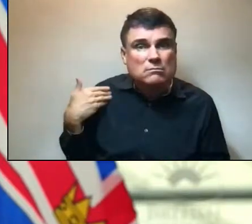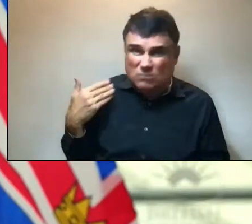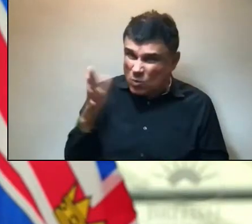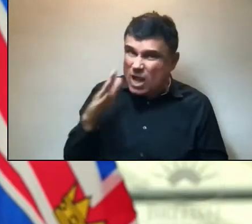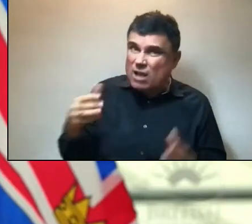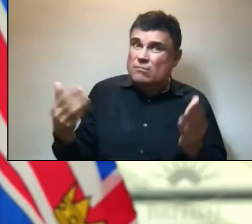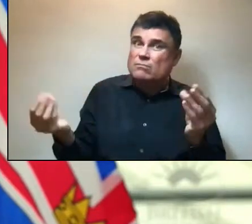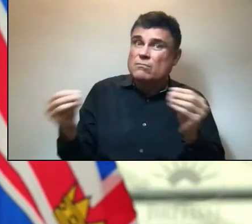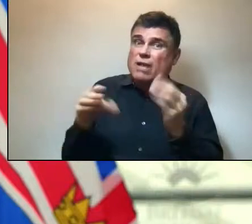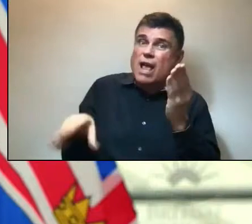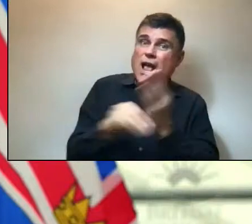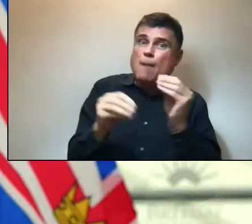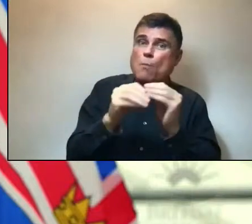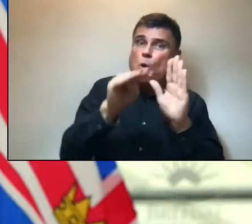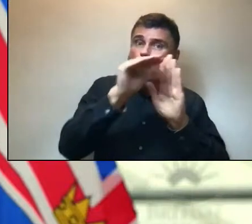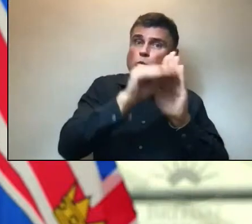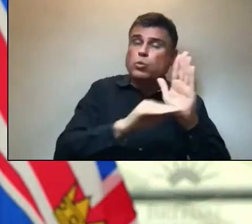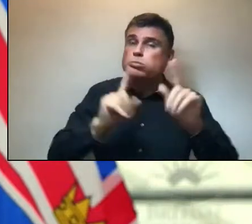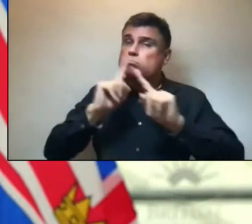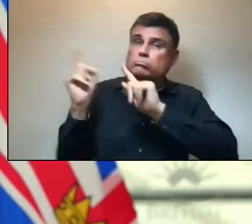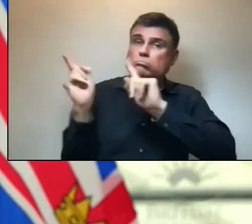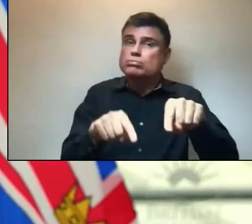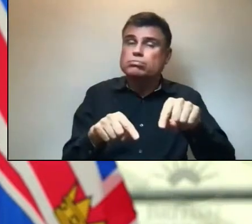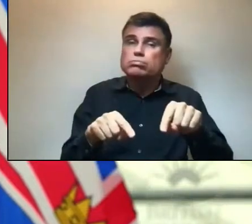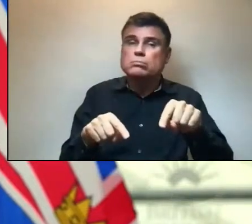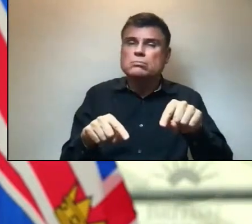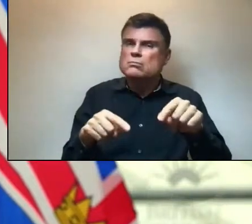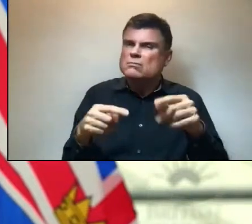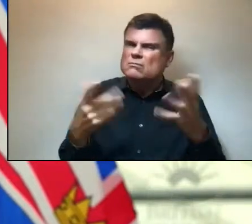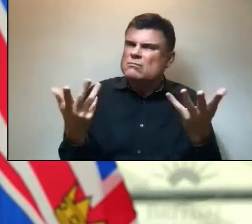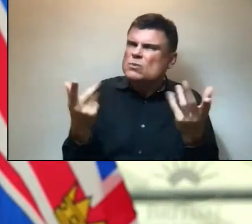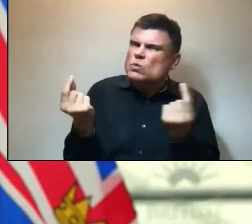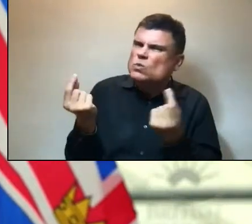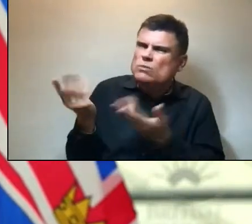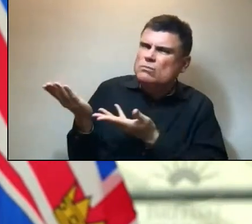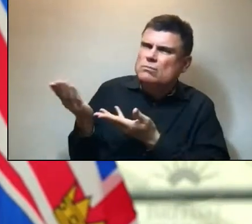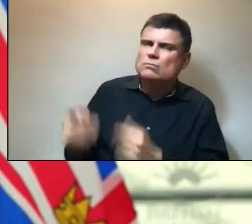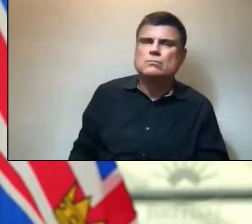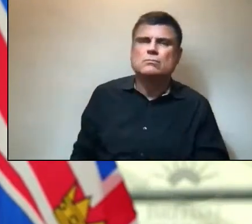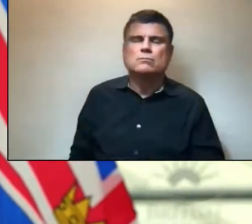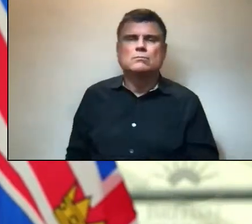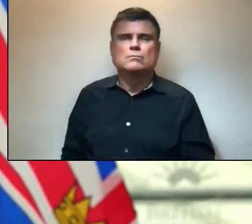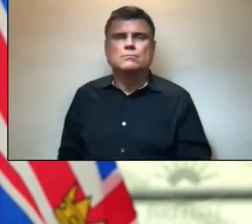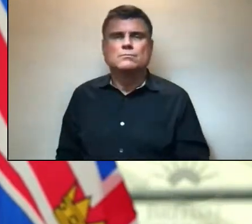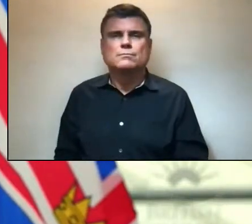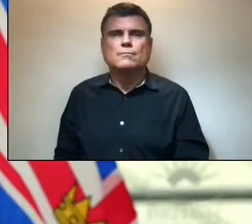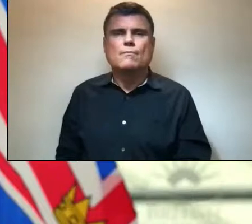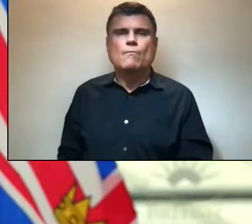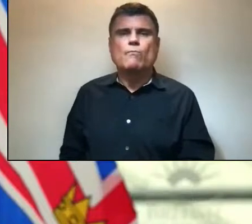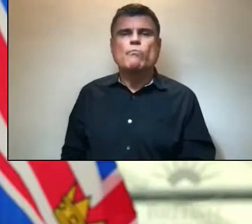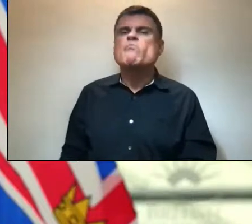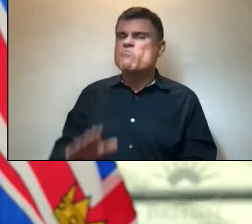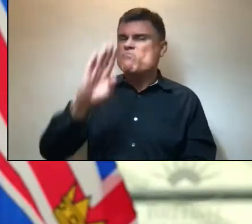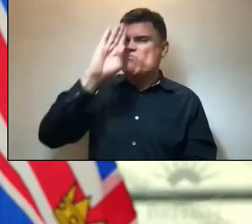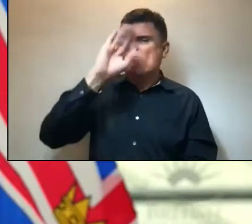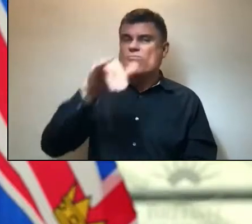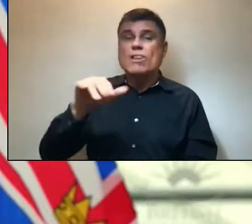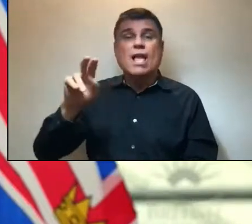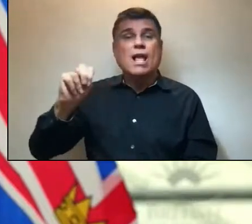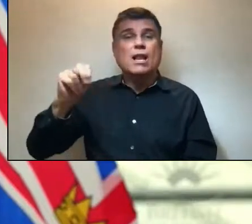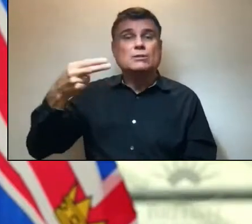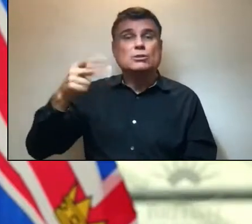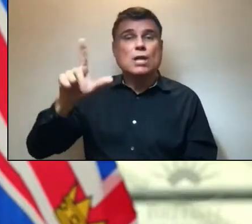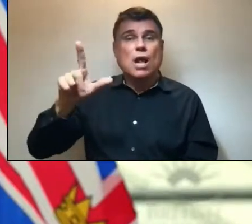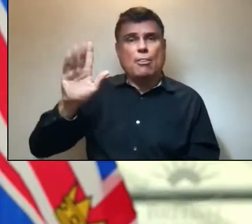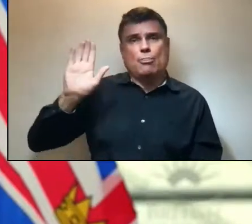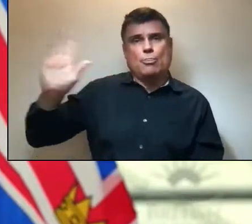from you about potentially postponing games considering these cases? Yeah, so I know the NHL has very strict protocols about